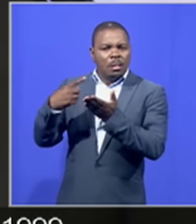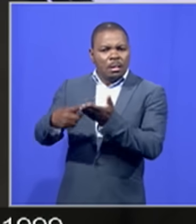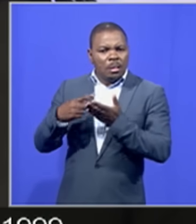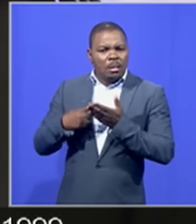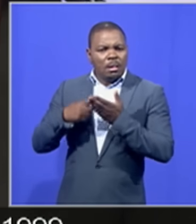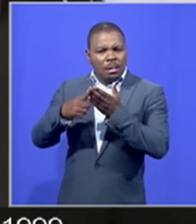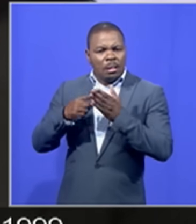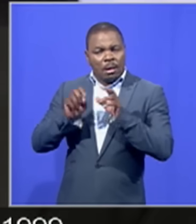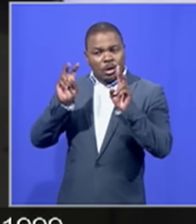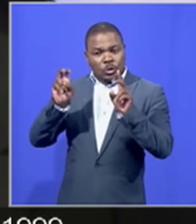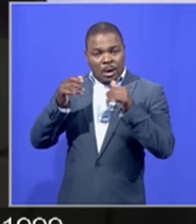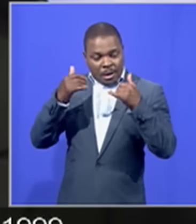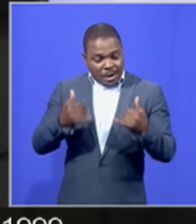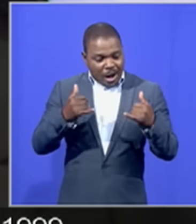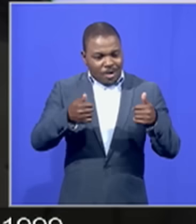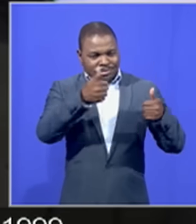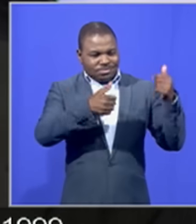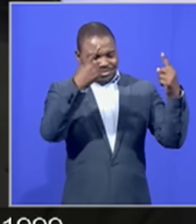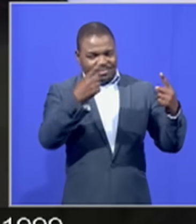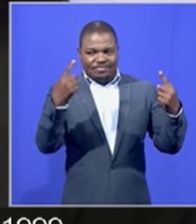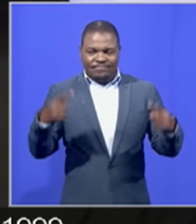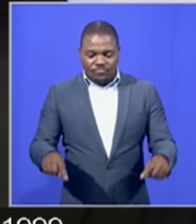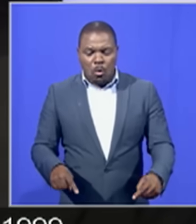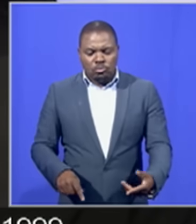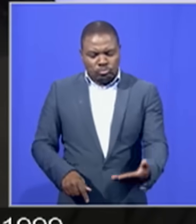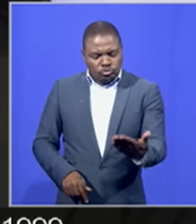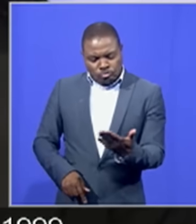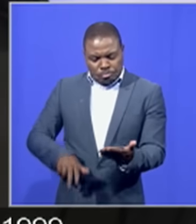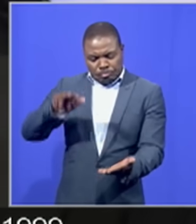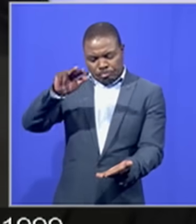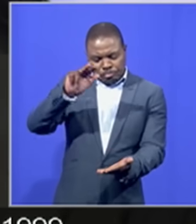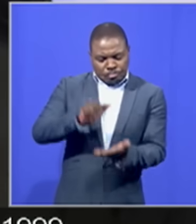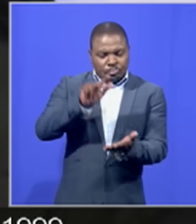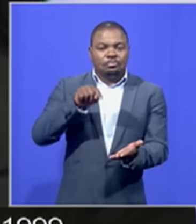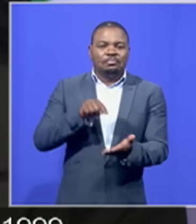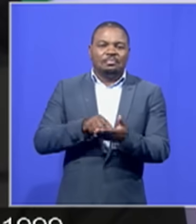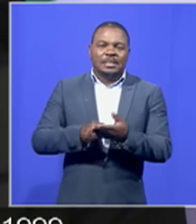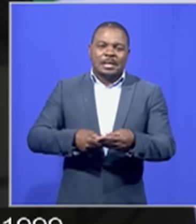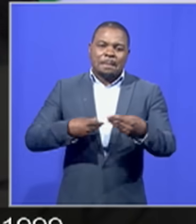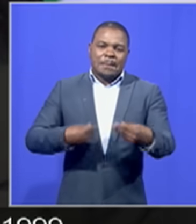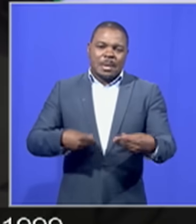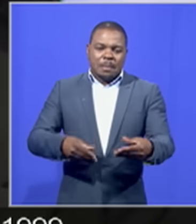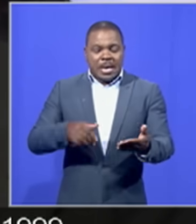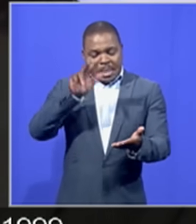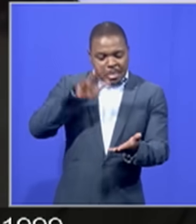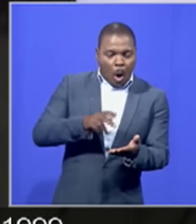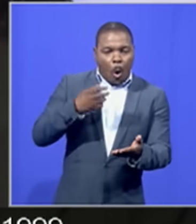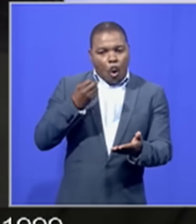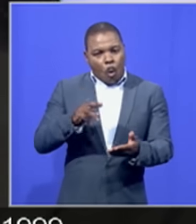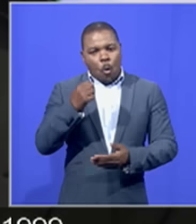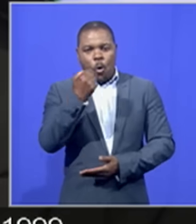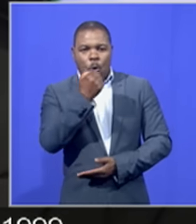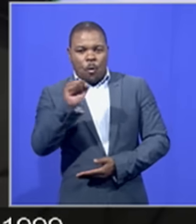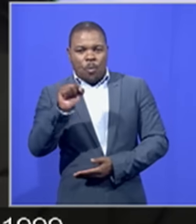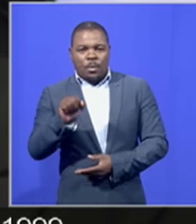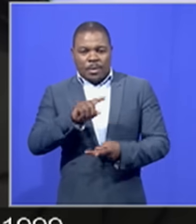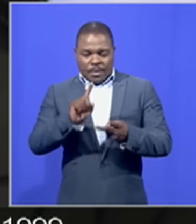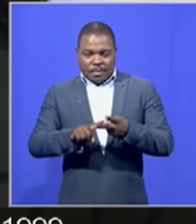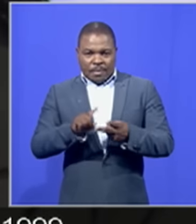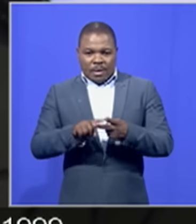baetapele bona ke hore ba tlo beya stempe fela ba re a amohela tokomane e kapa ha re amoheli ba buisane